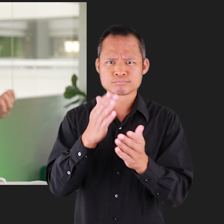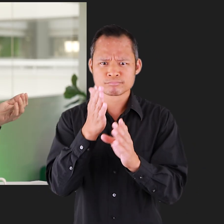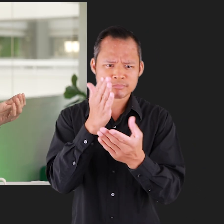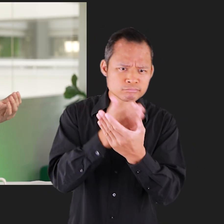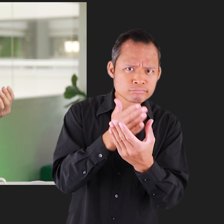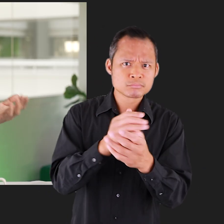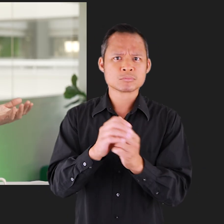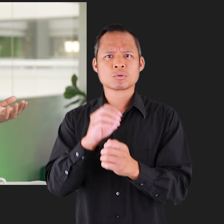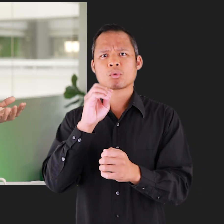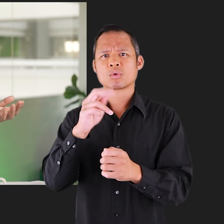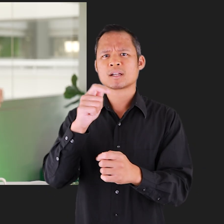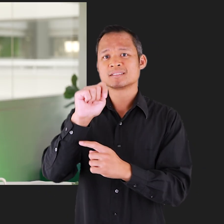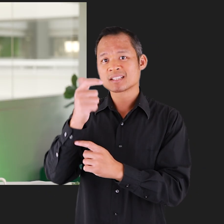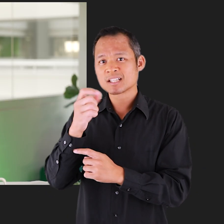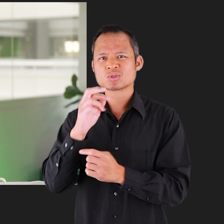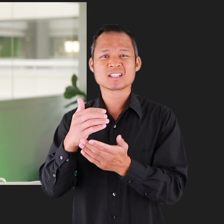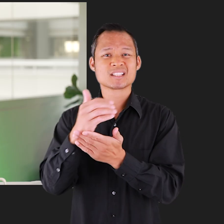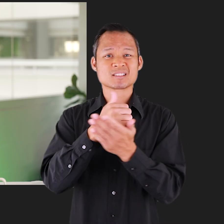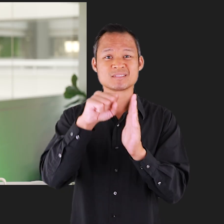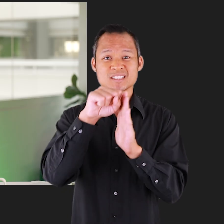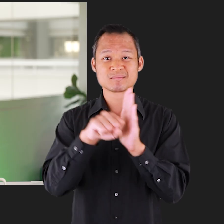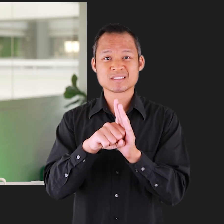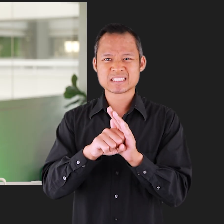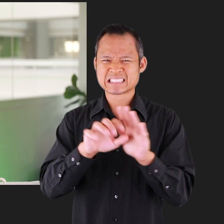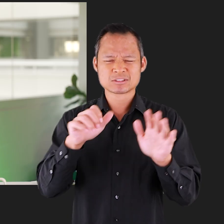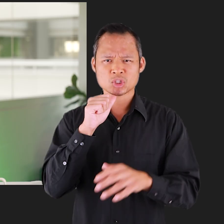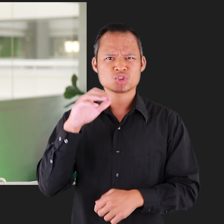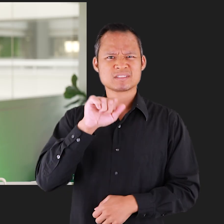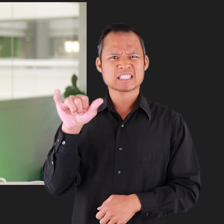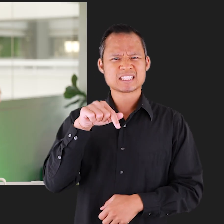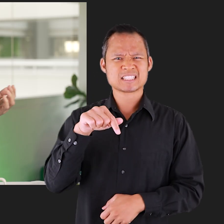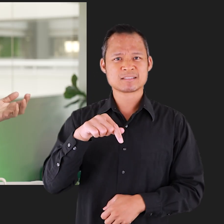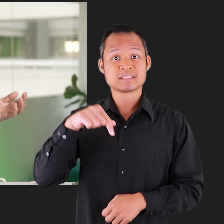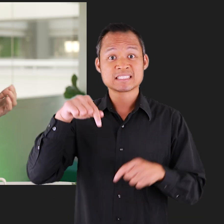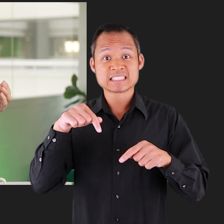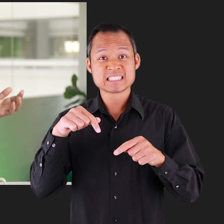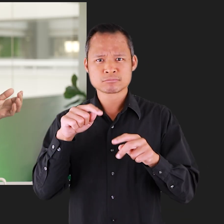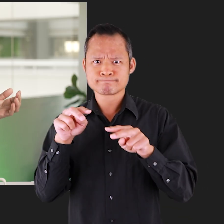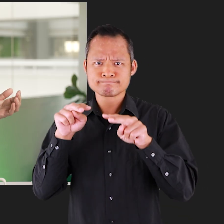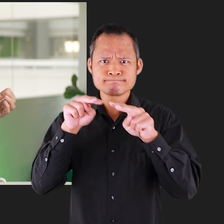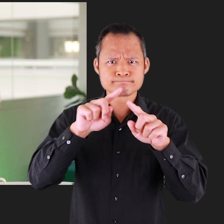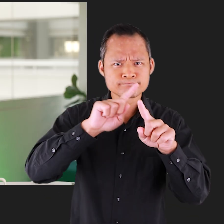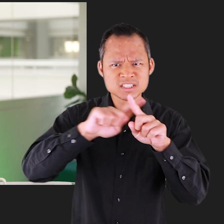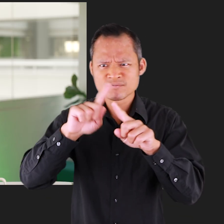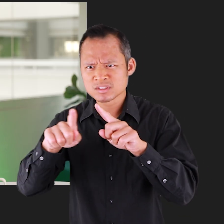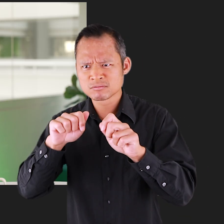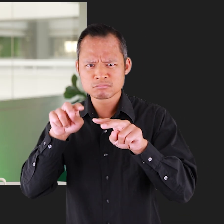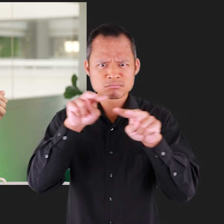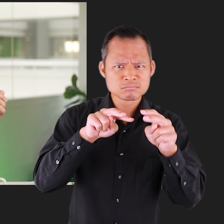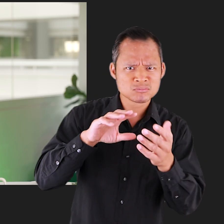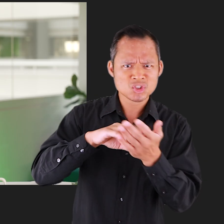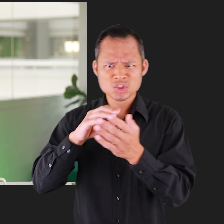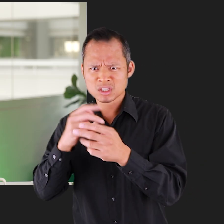or taxes or even an income statement. The best way to use the video is to watch the various sections, pause it, do the work, then